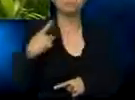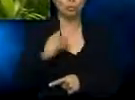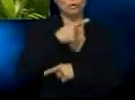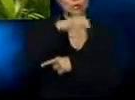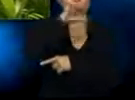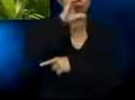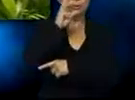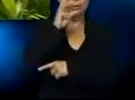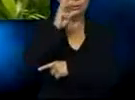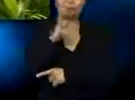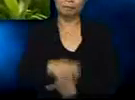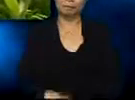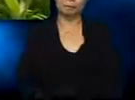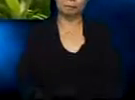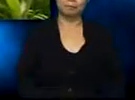water.